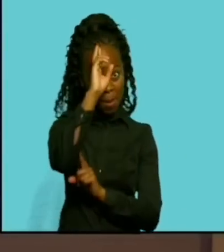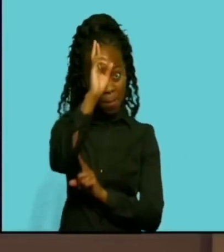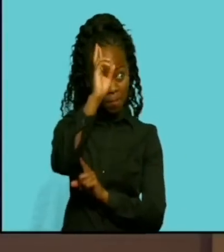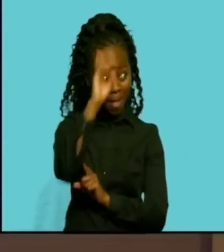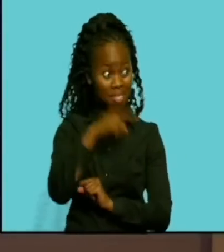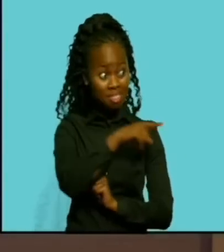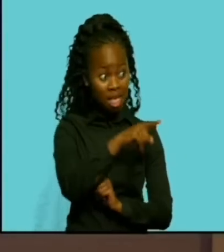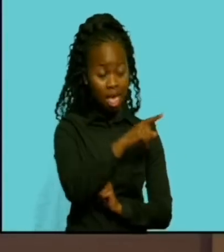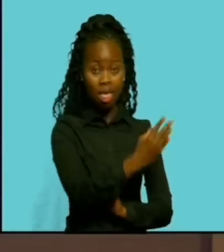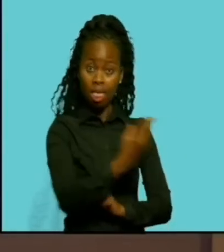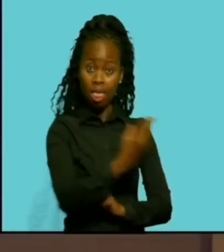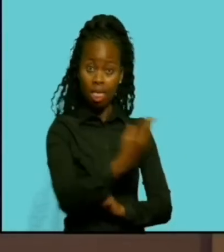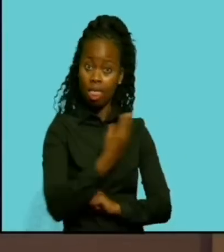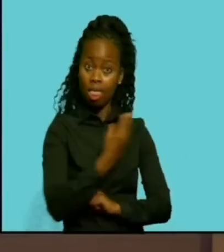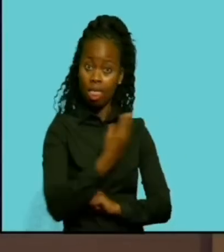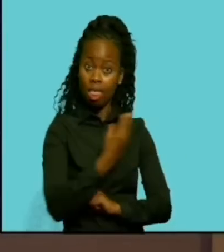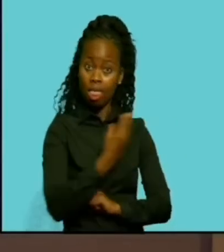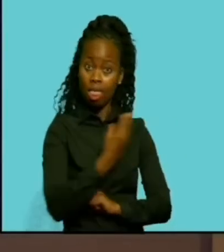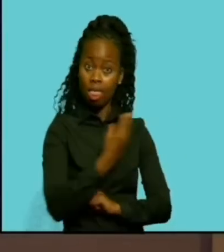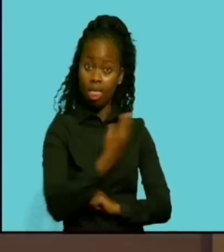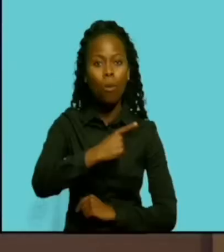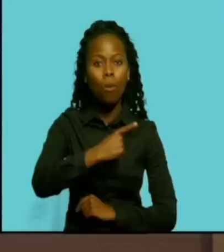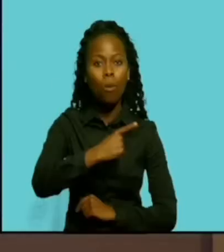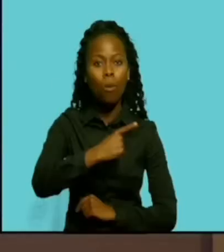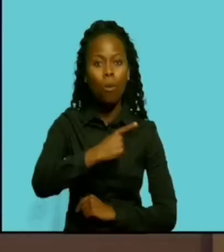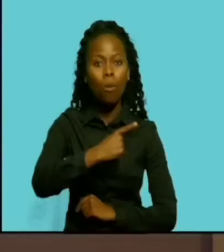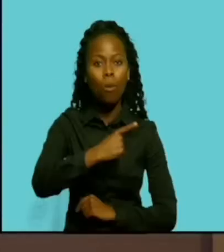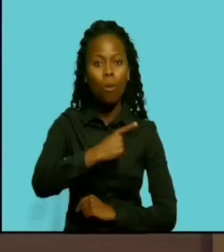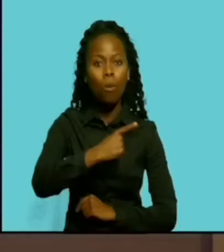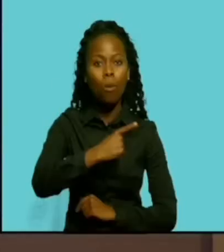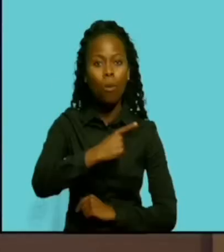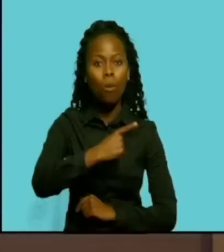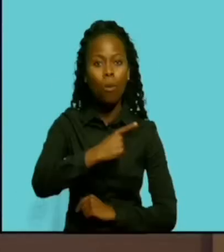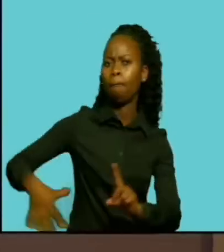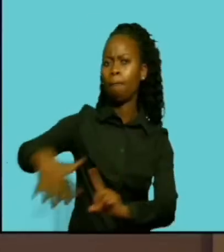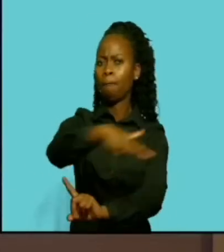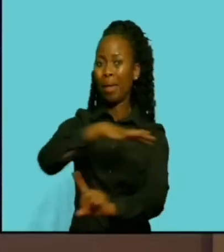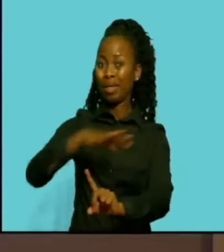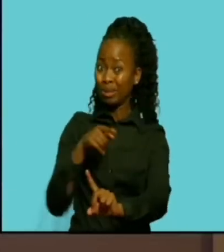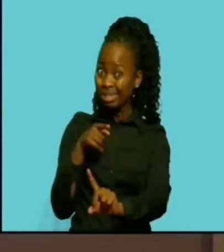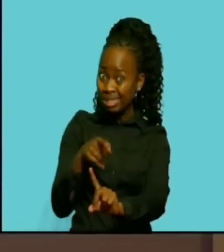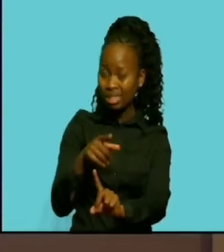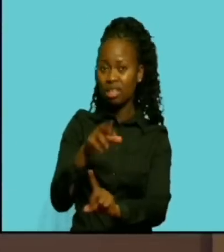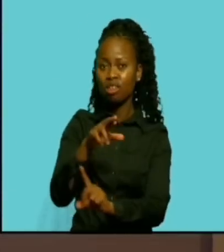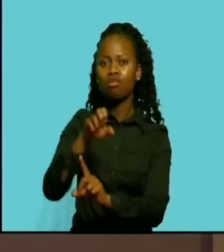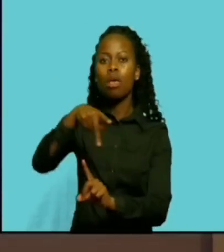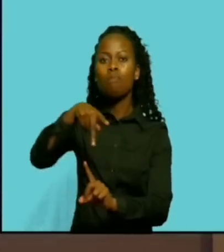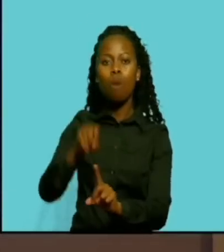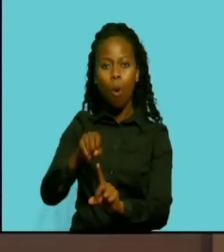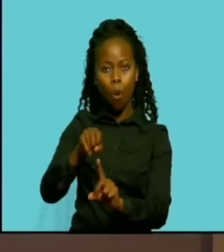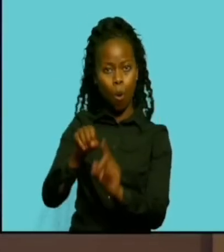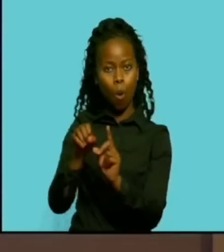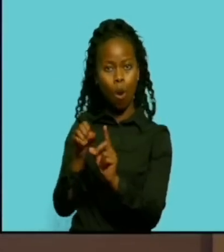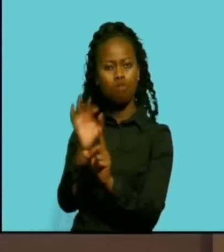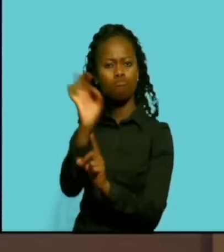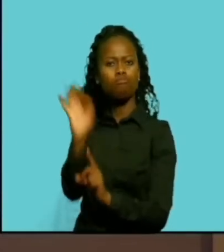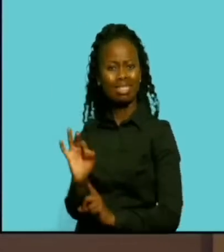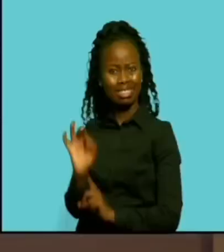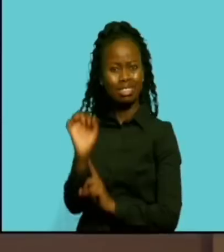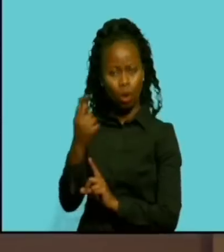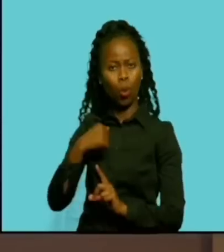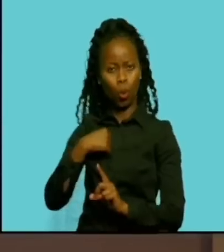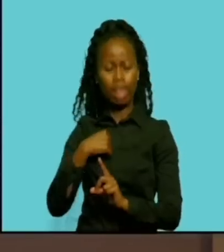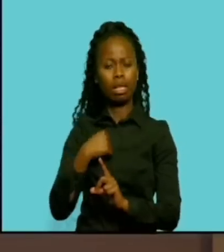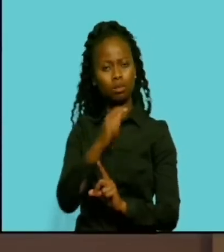entire system, and that is how the repo rate is then executed. In